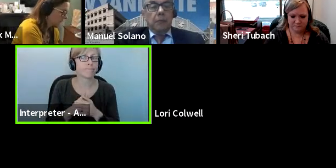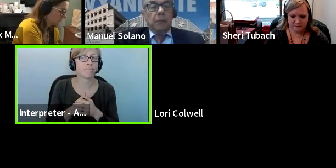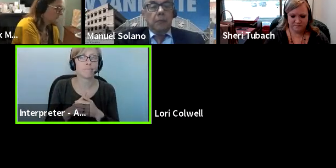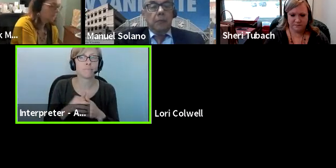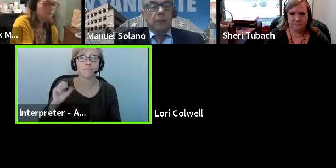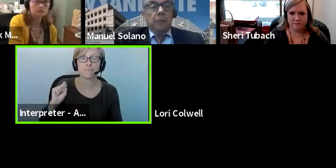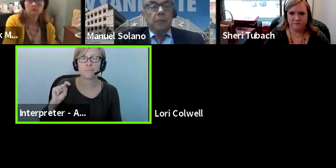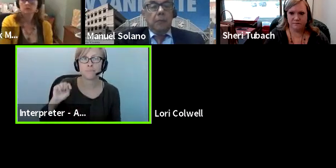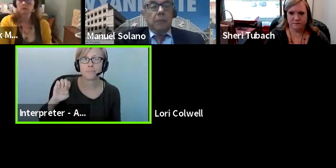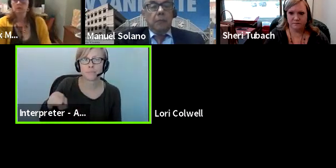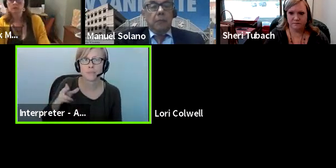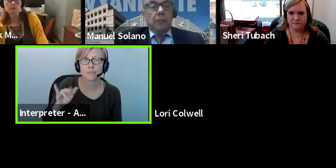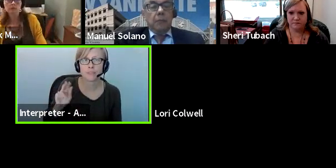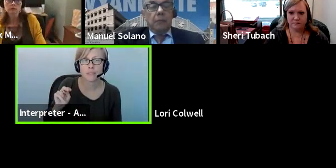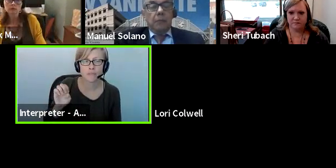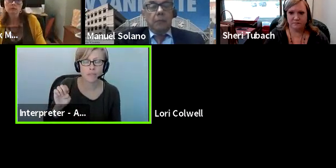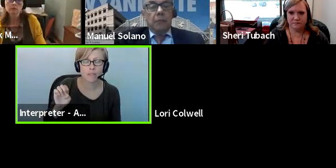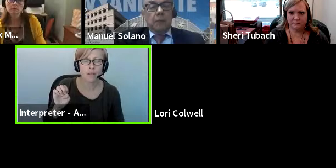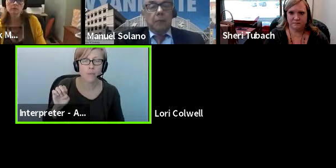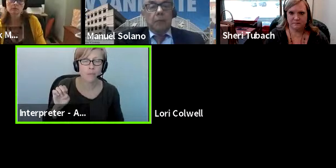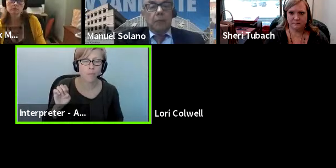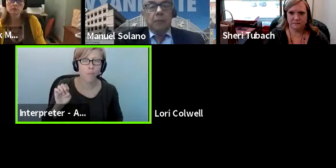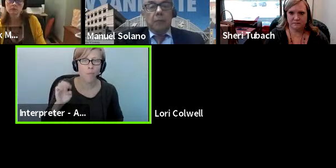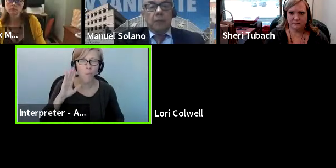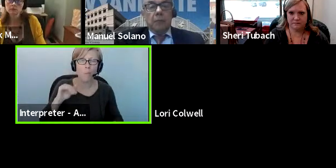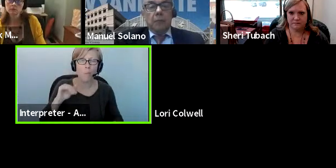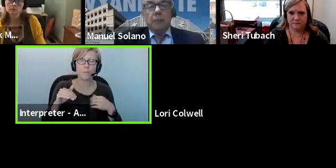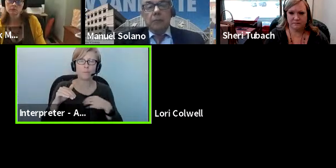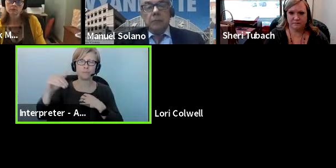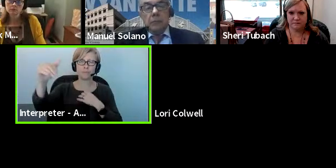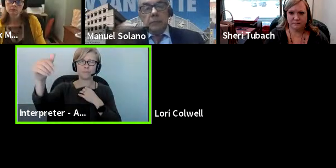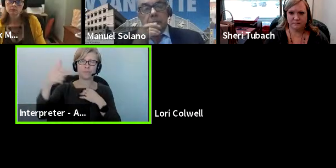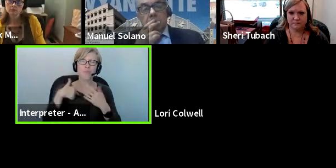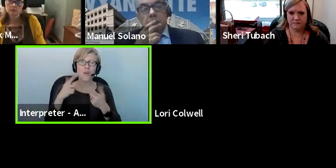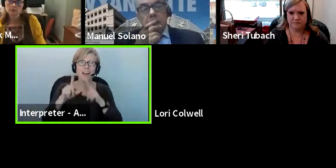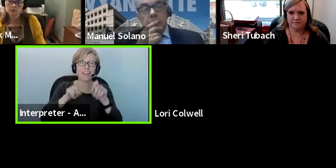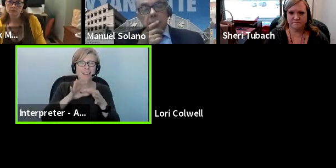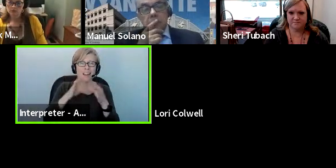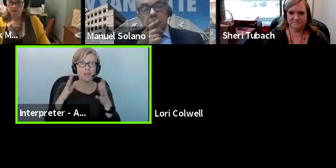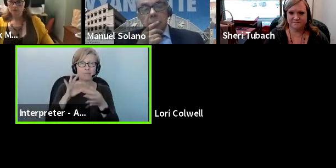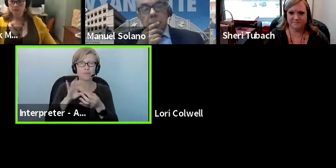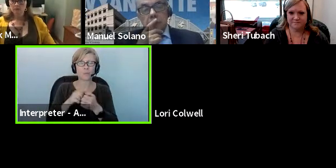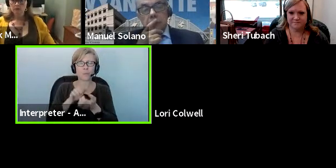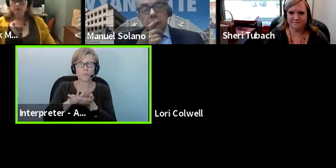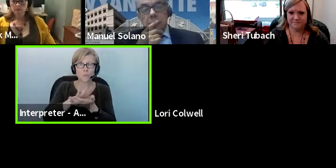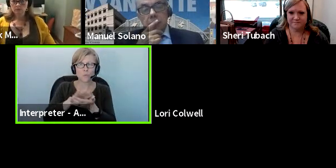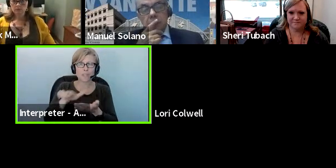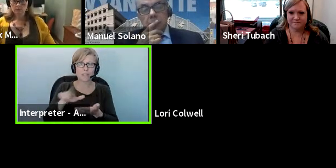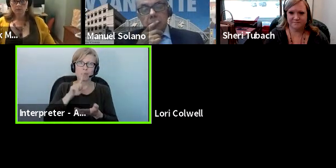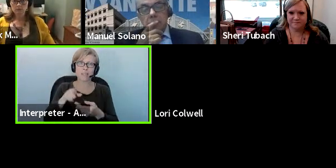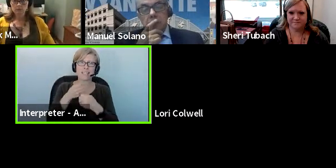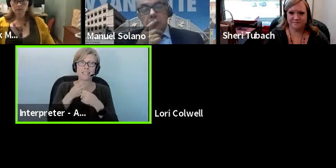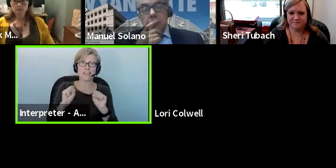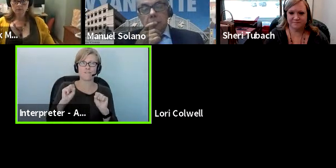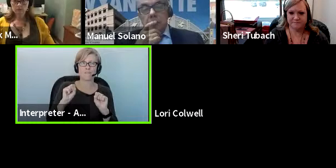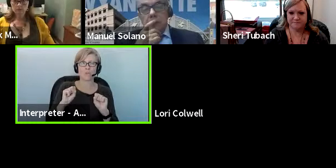Stephanie, I know that we're asking a lot of sort of school questions, and this is the safer school,